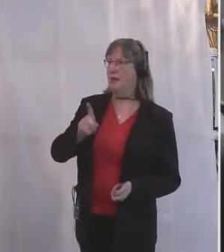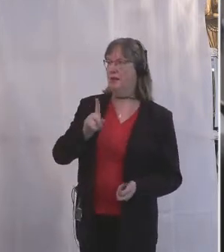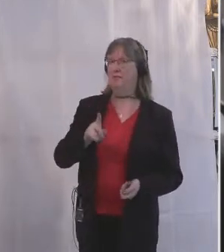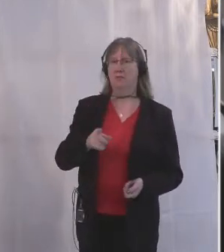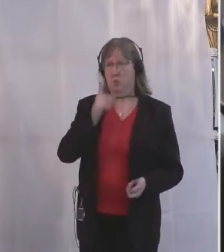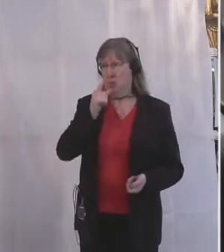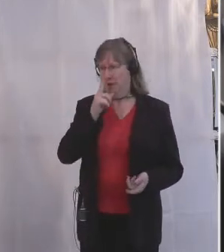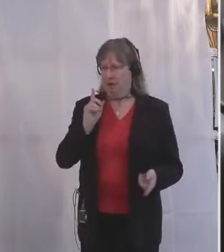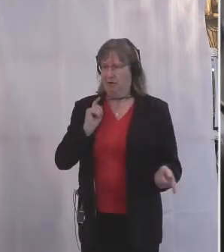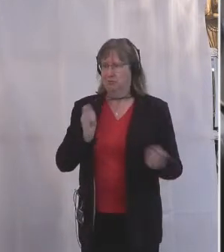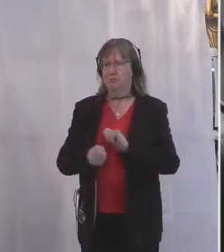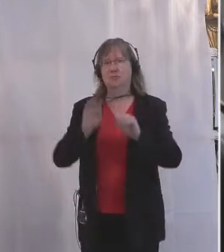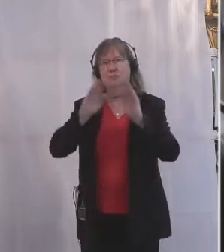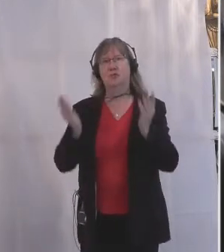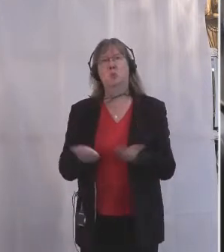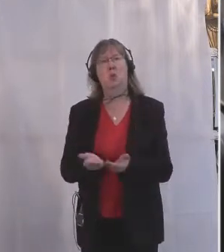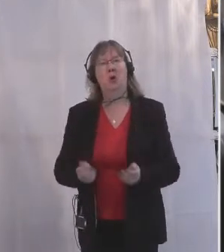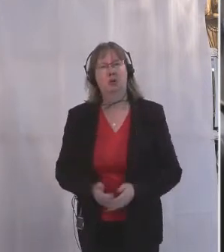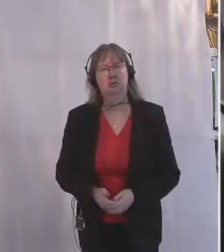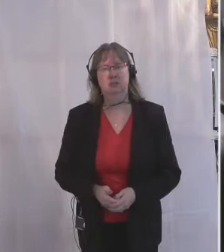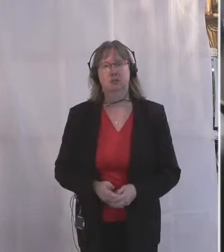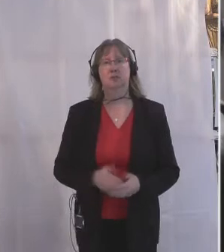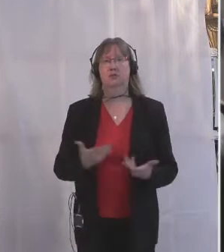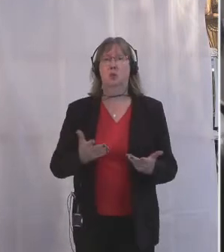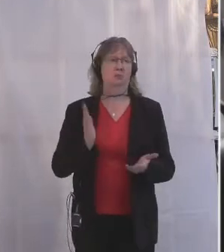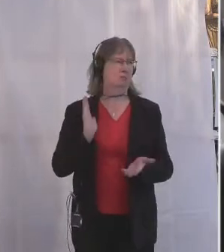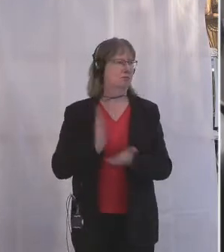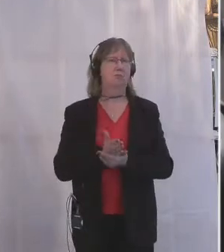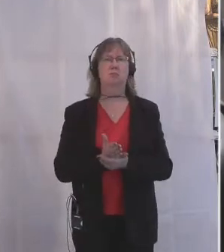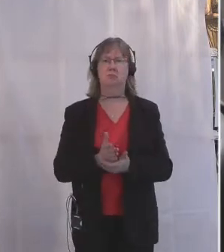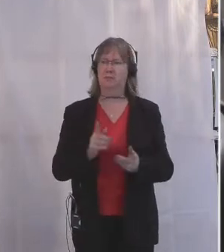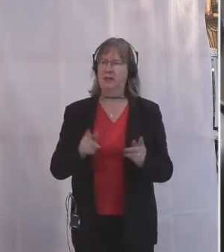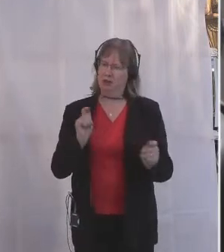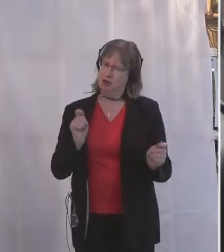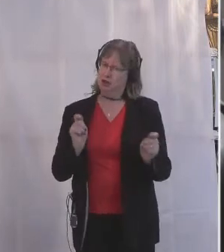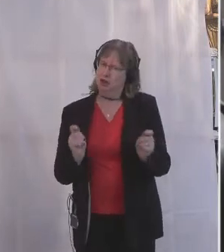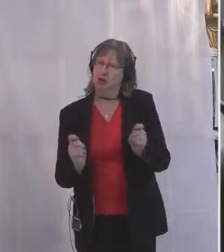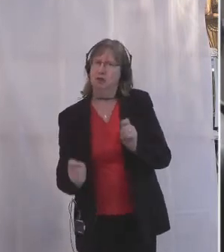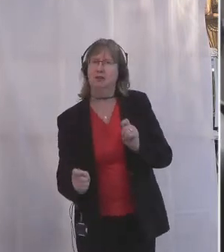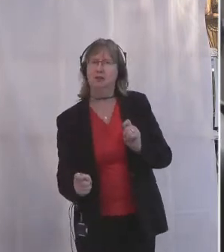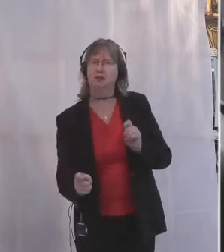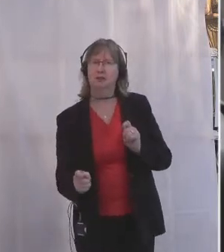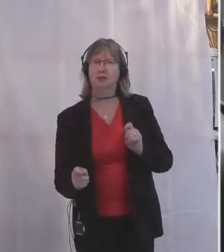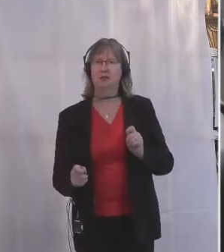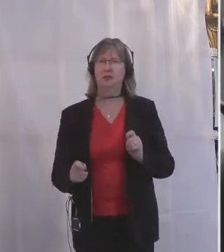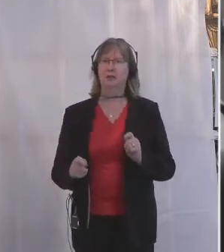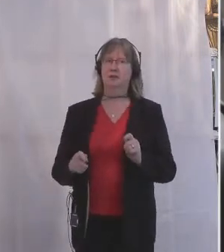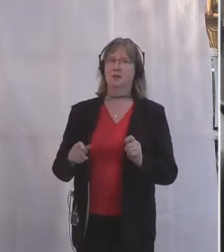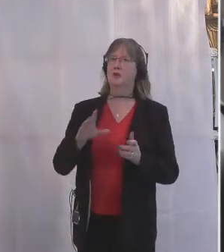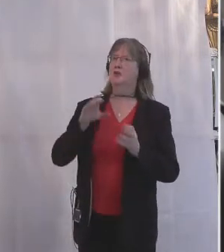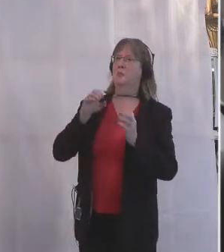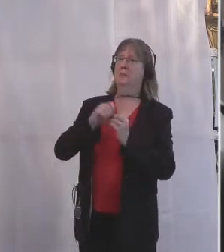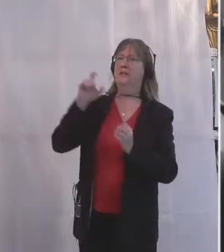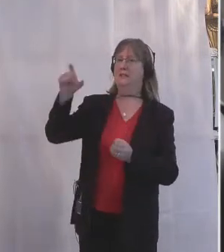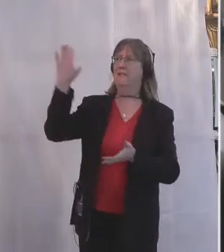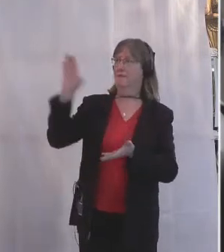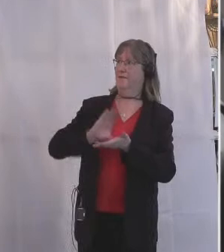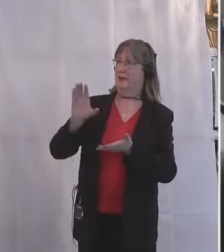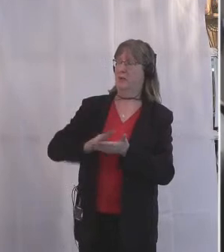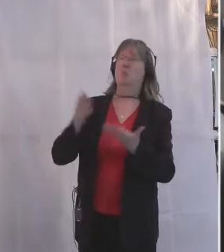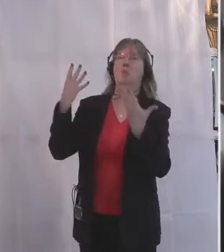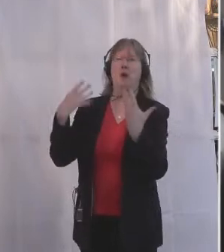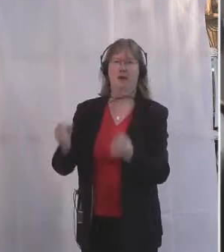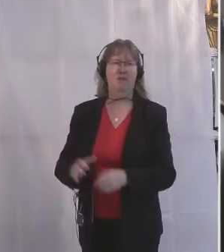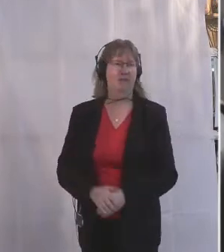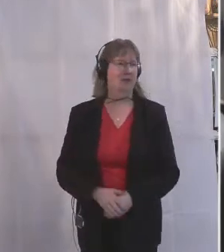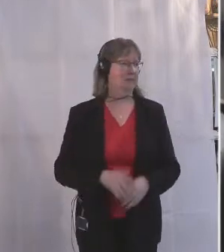world. And so, yeah, it is absolutely changing, and we were actually able to secure VC funding, so we are part of that